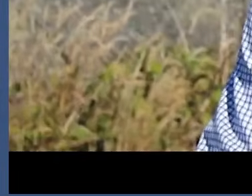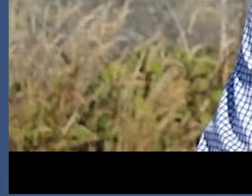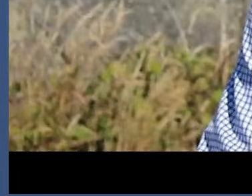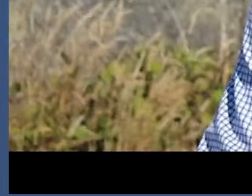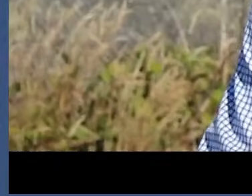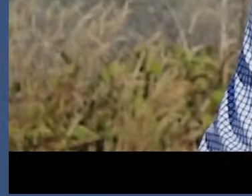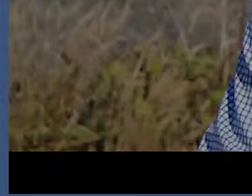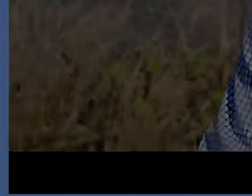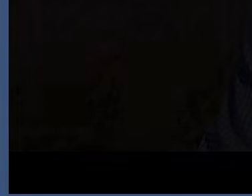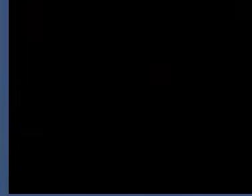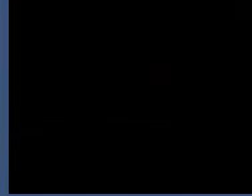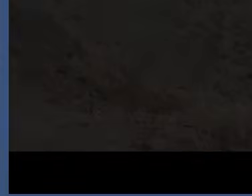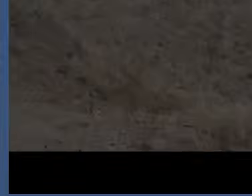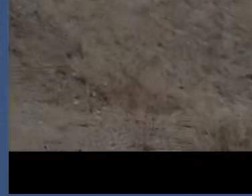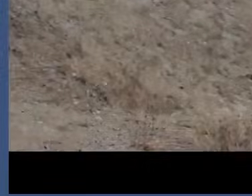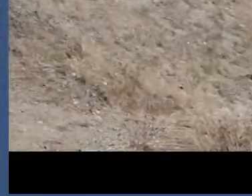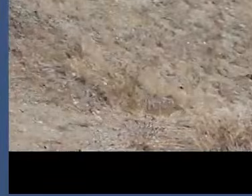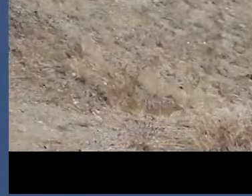favorite places.